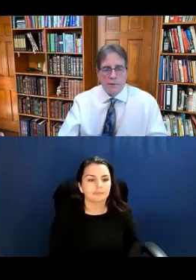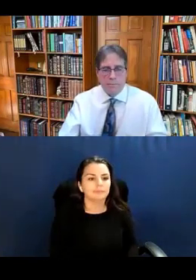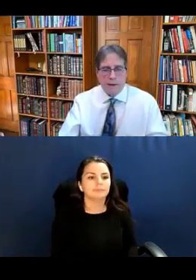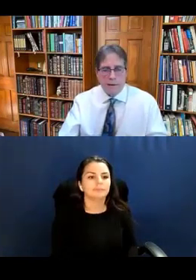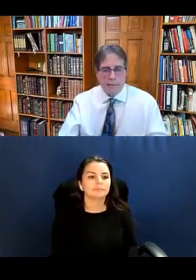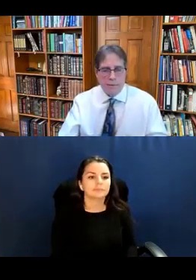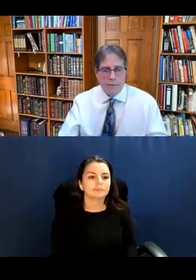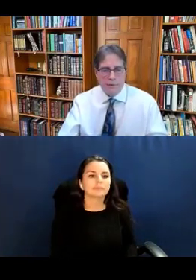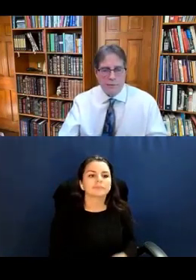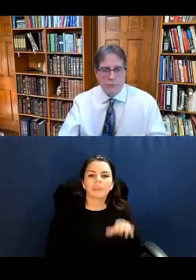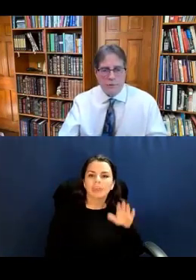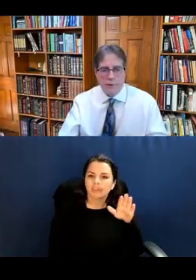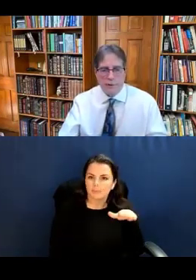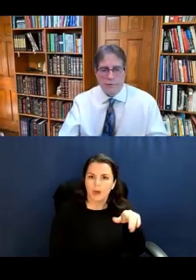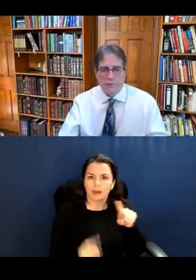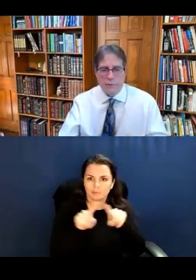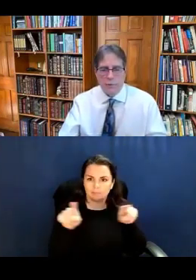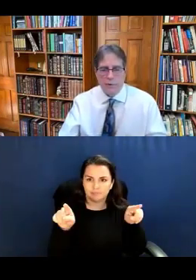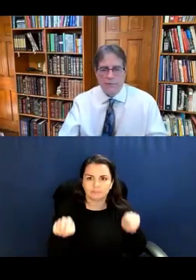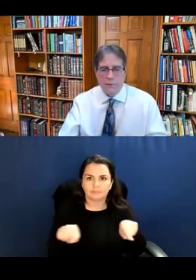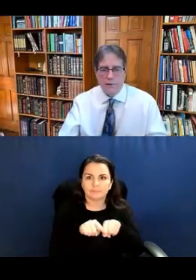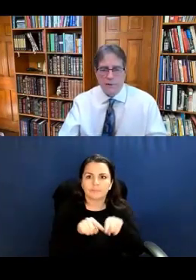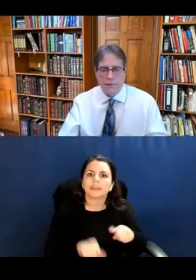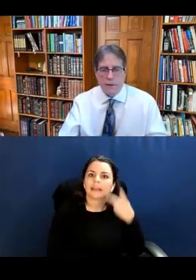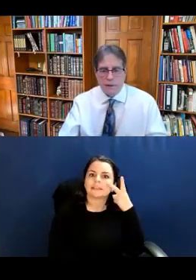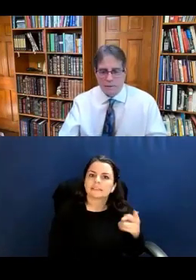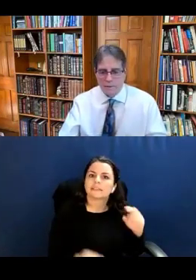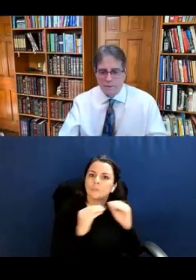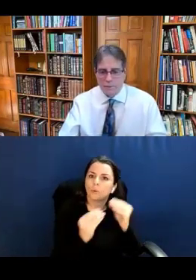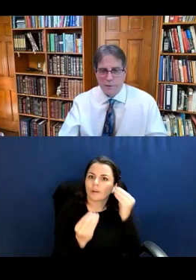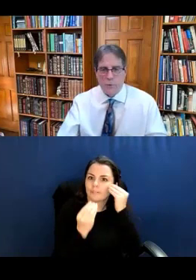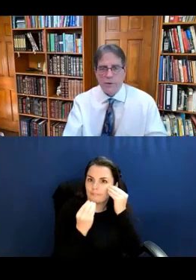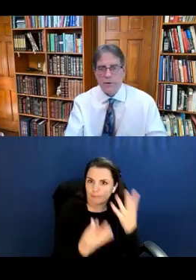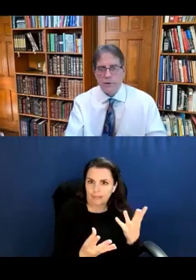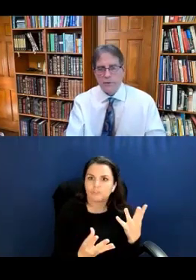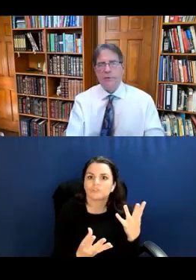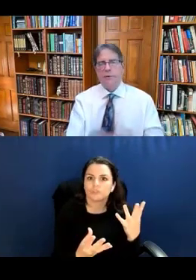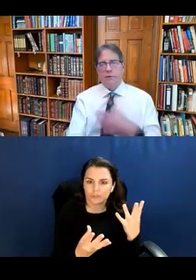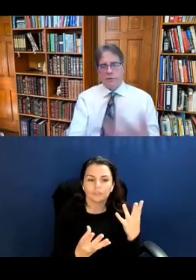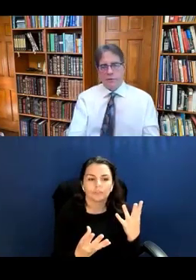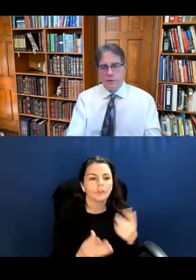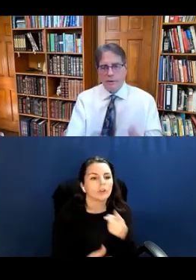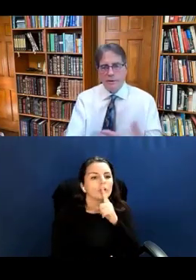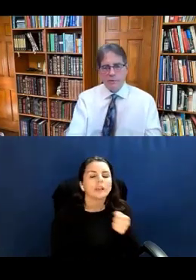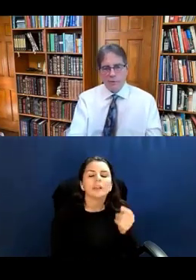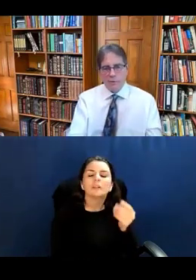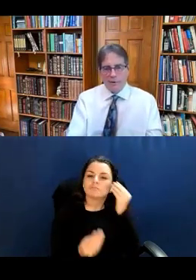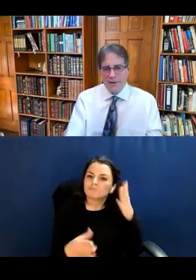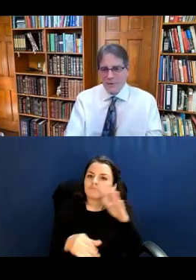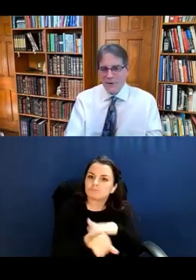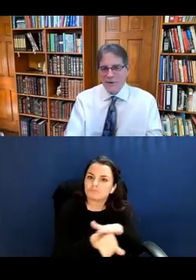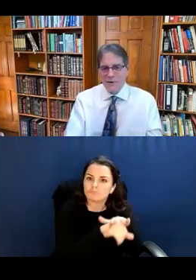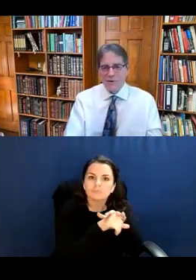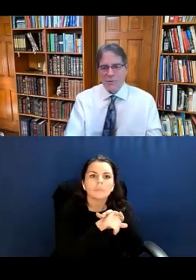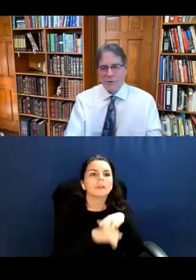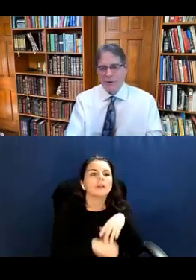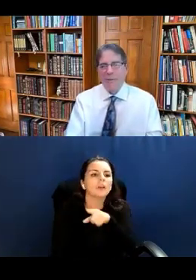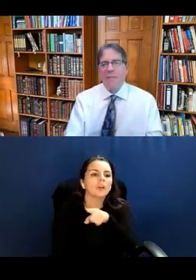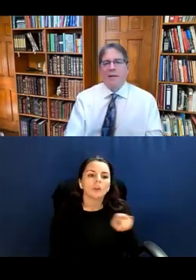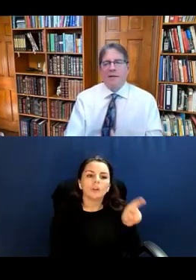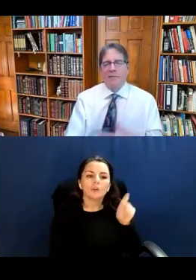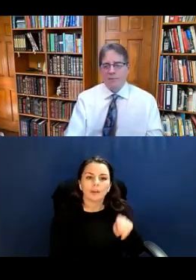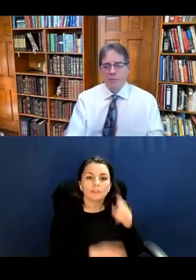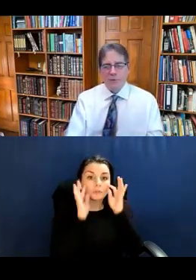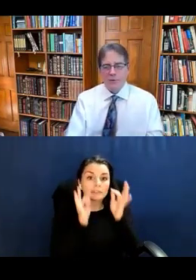Down here at the bottom is where you can go to find more information. I just wanted to quickly alert you that you need to